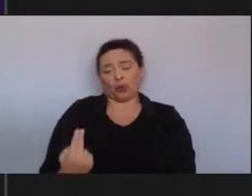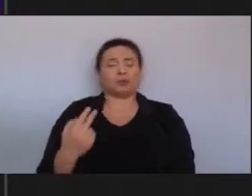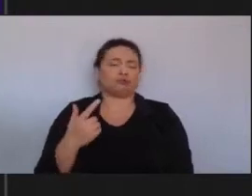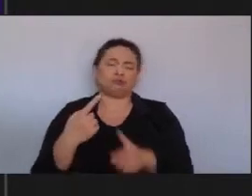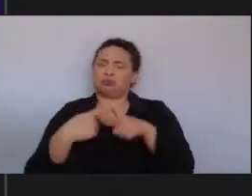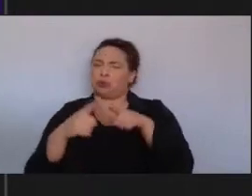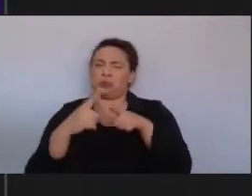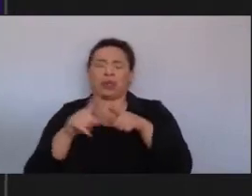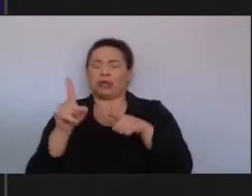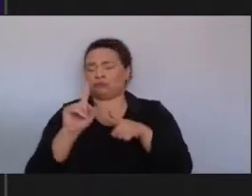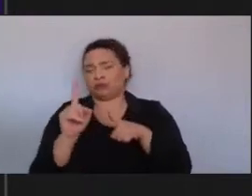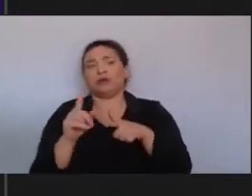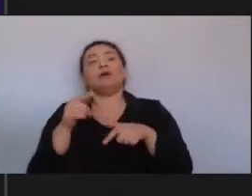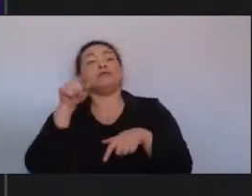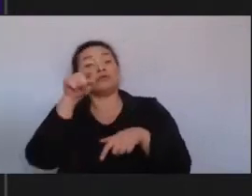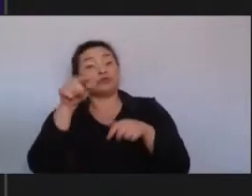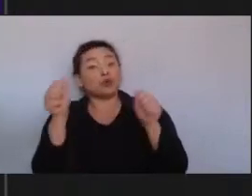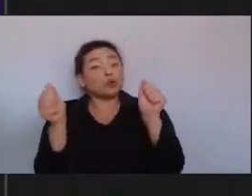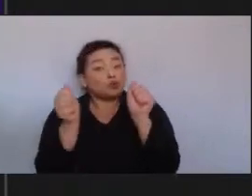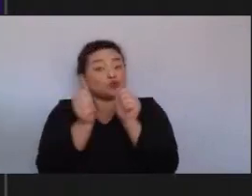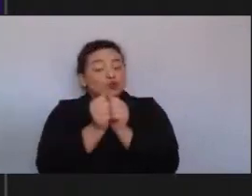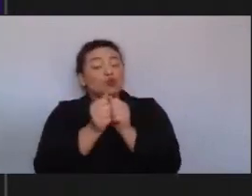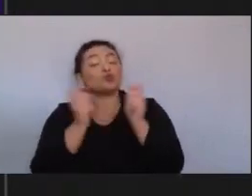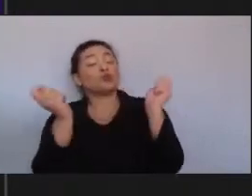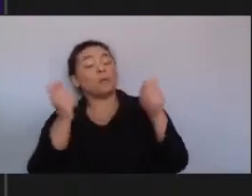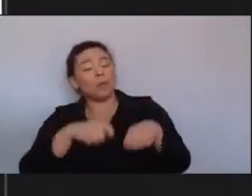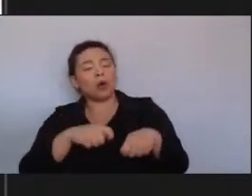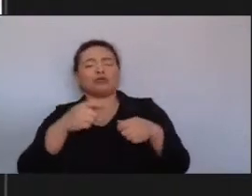And it's all about